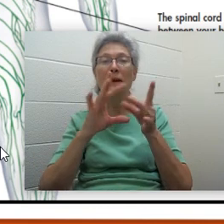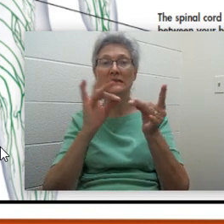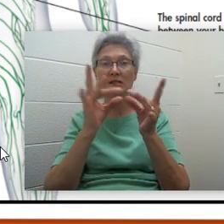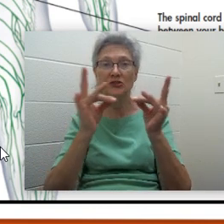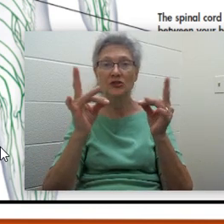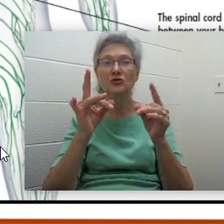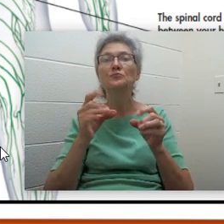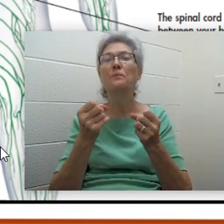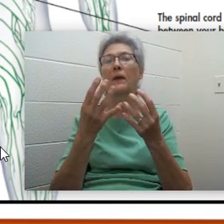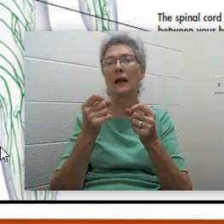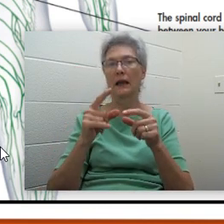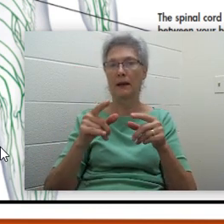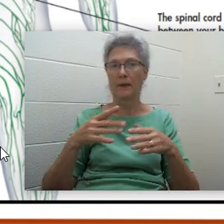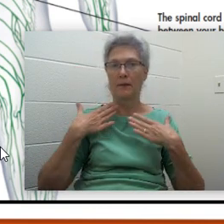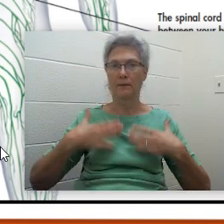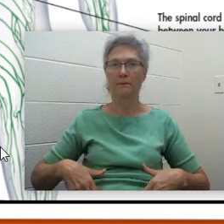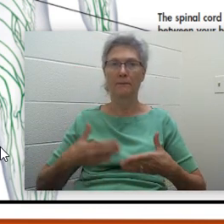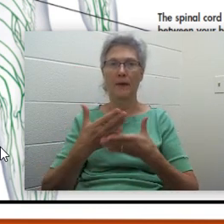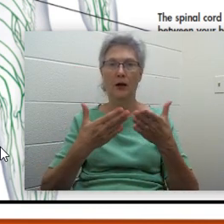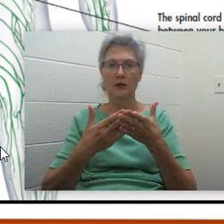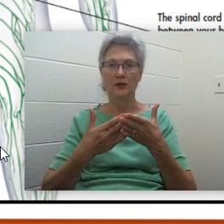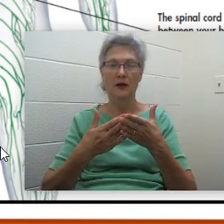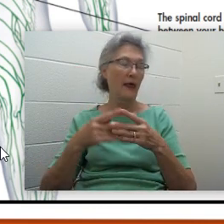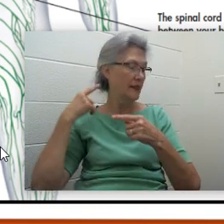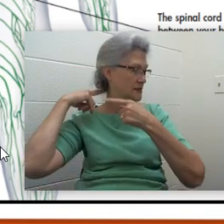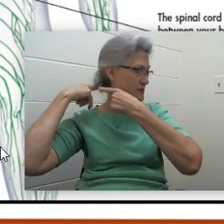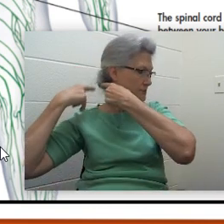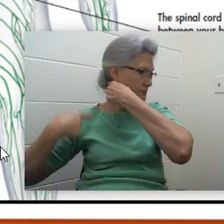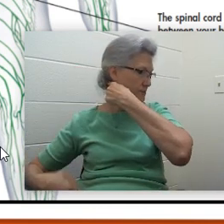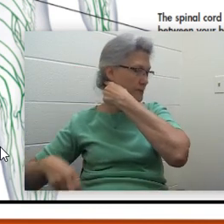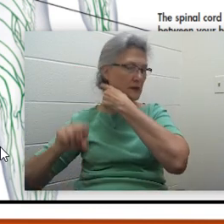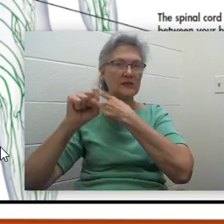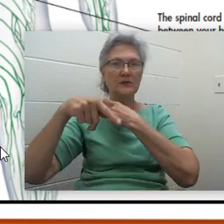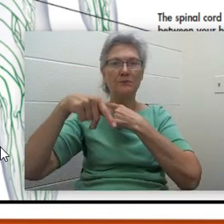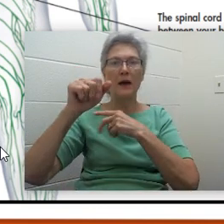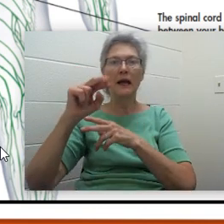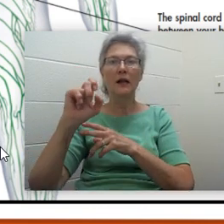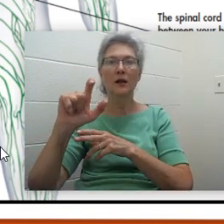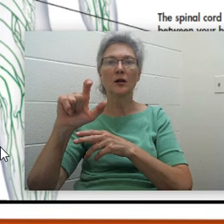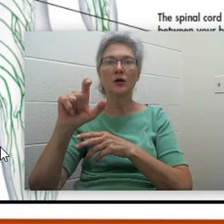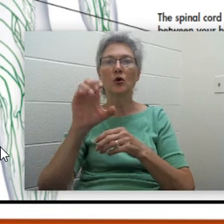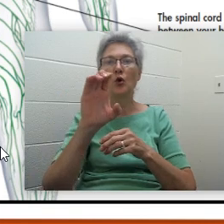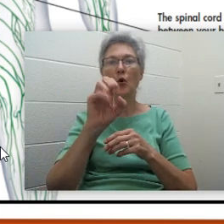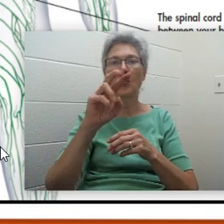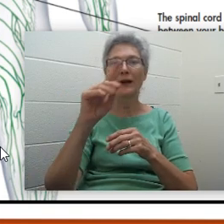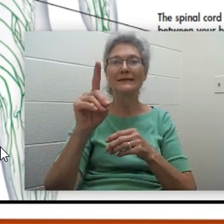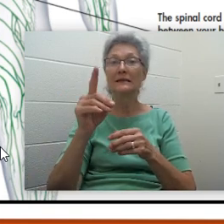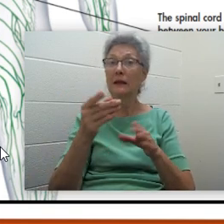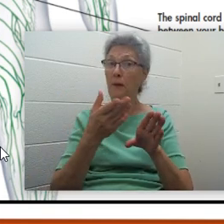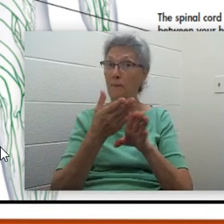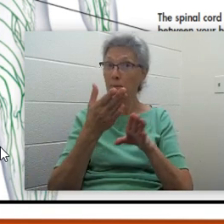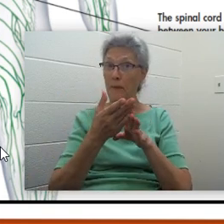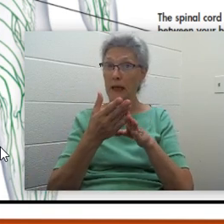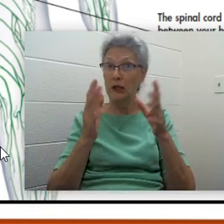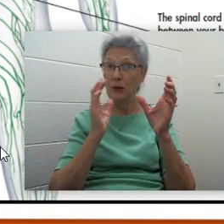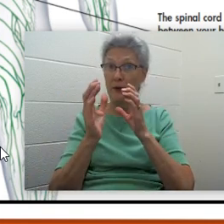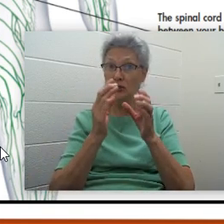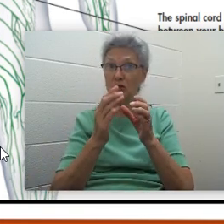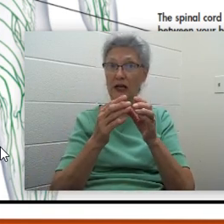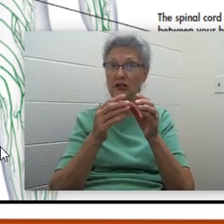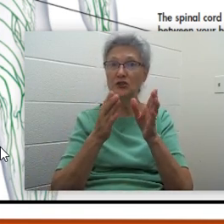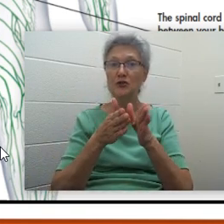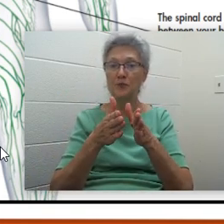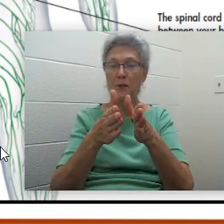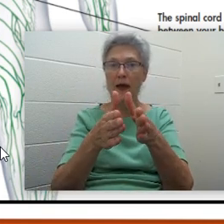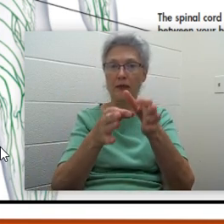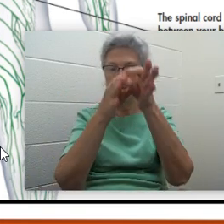body parts. The spinal cord. The spinal cord is the main communications path that connects the parts